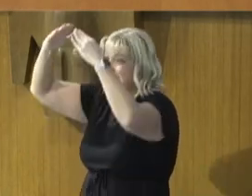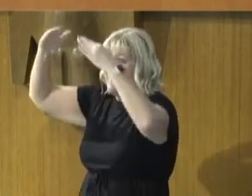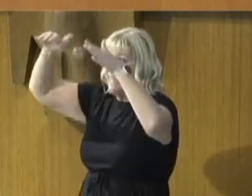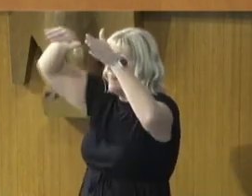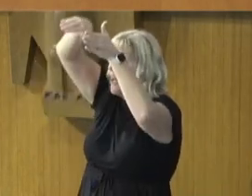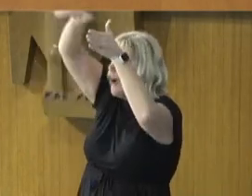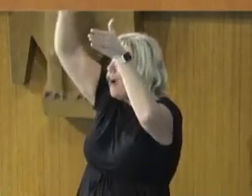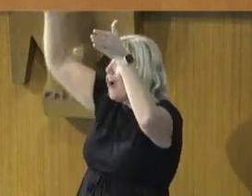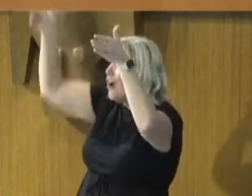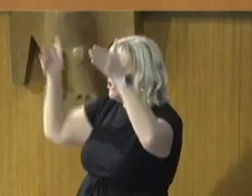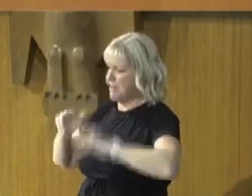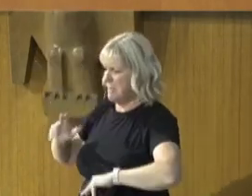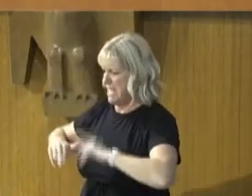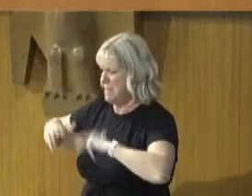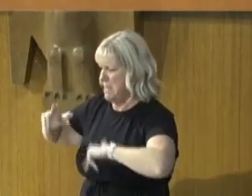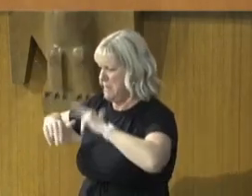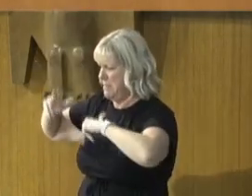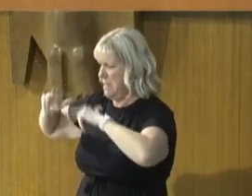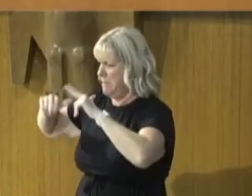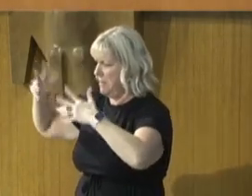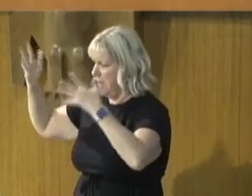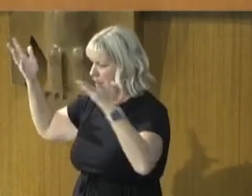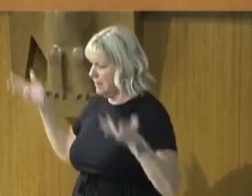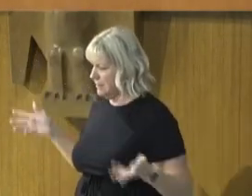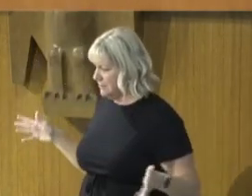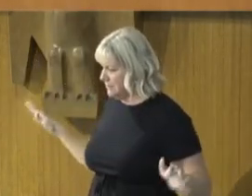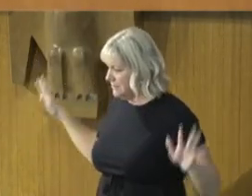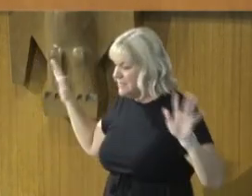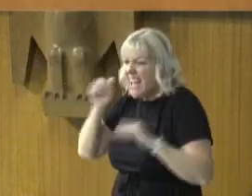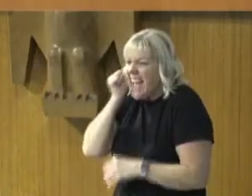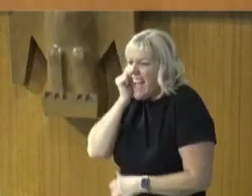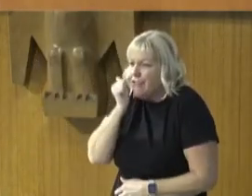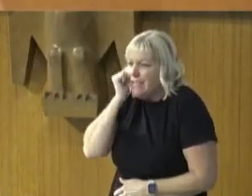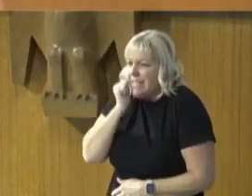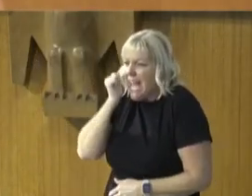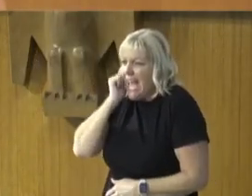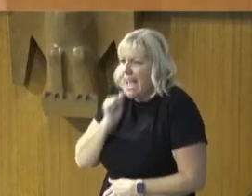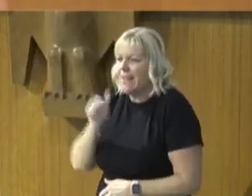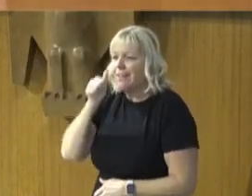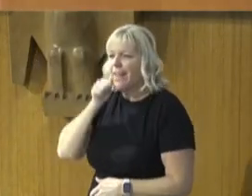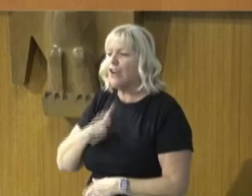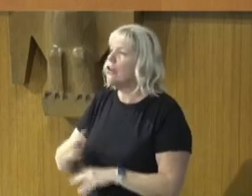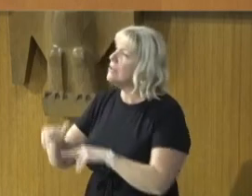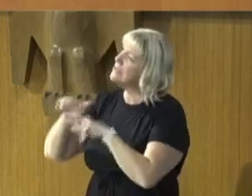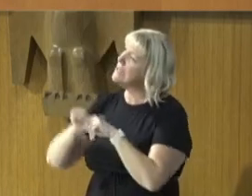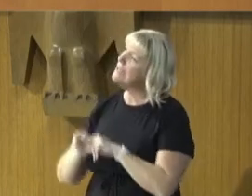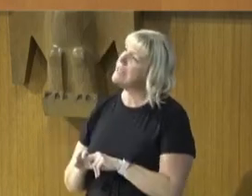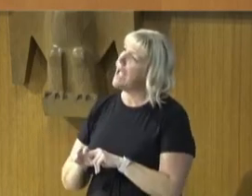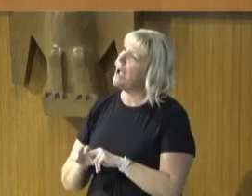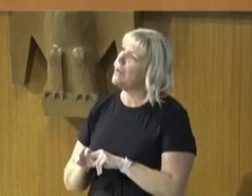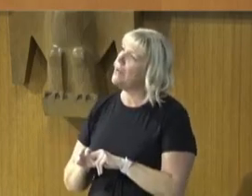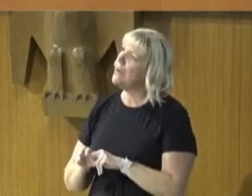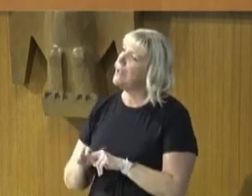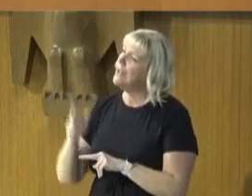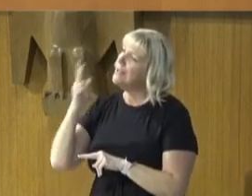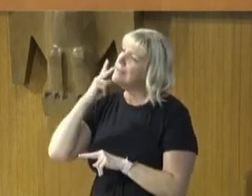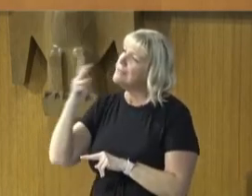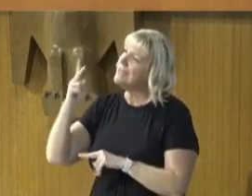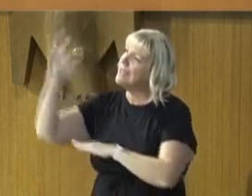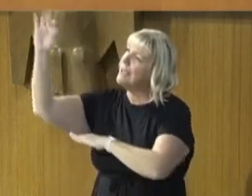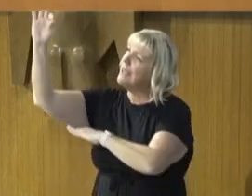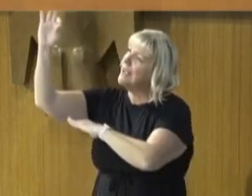And at the end of the day, every day, she sits down and she watches the sunset